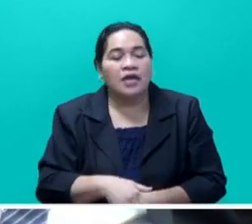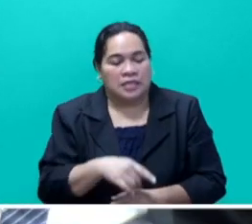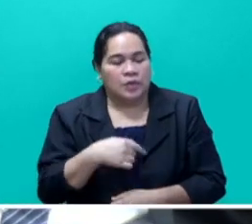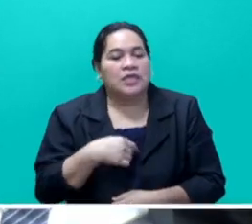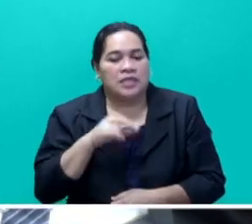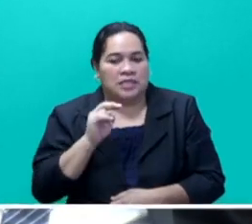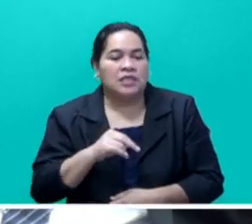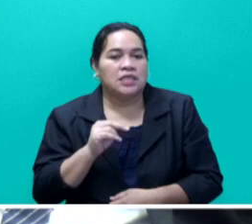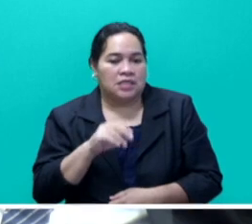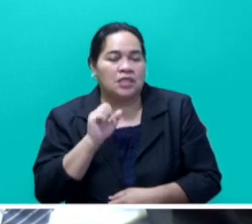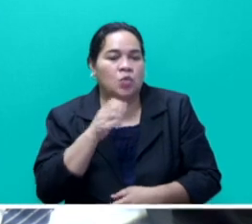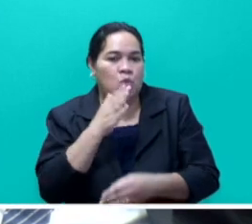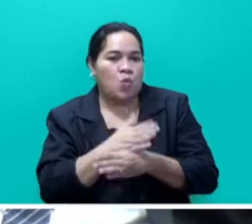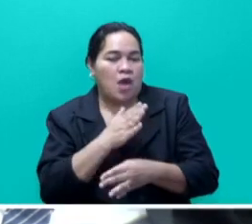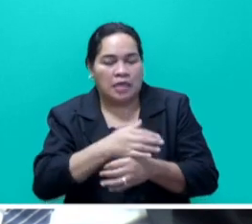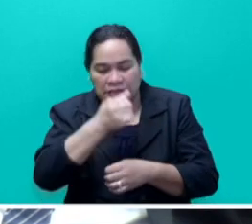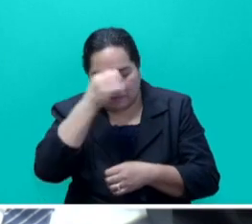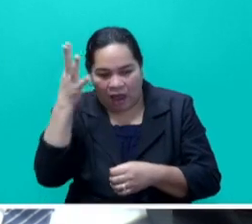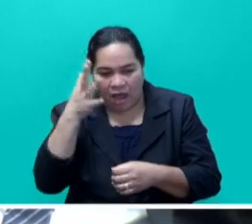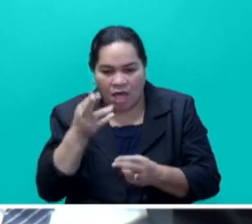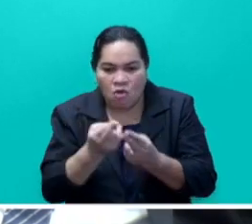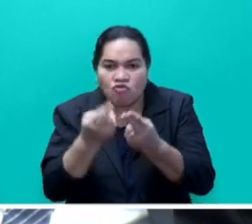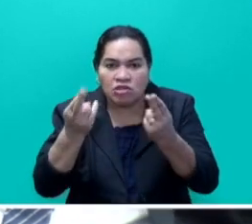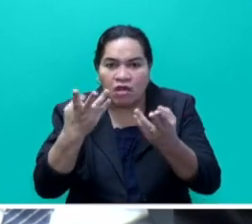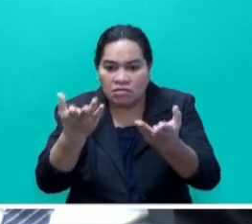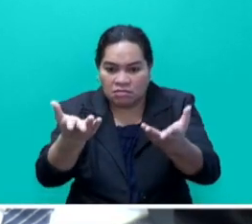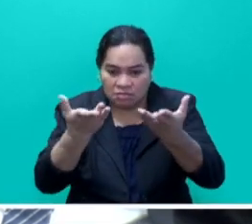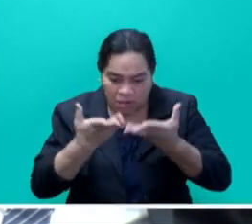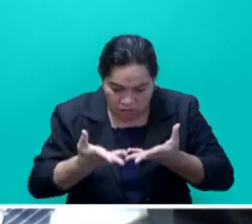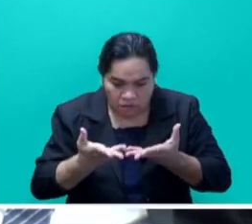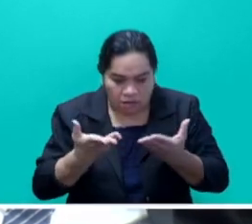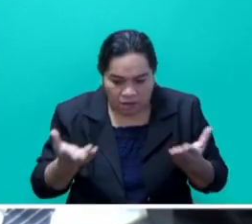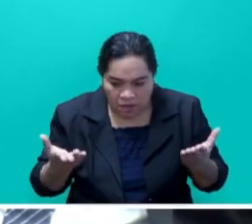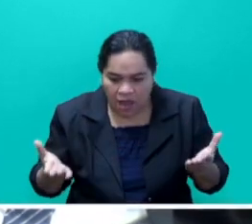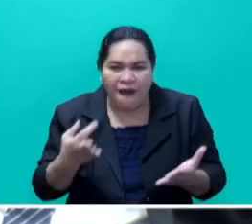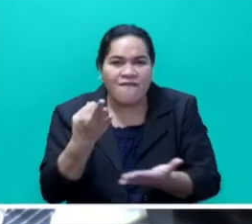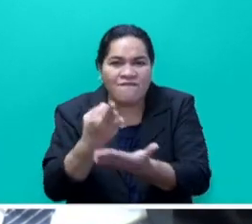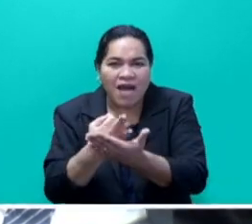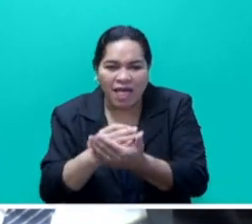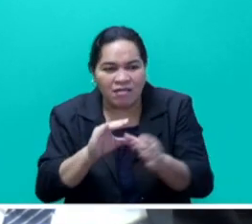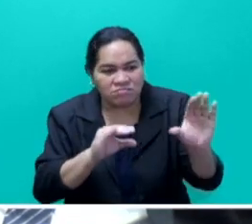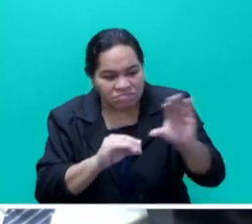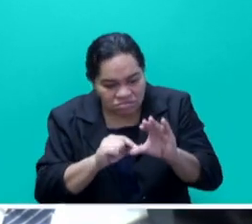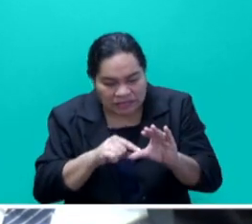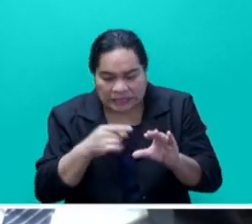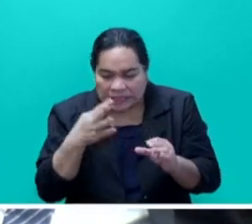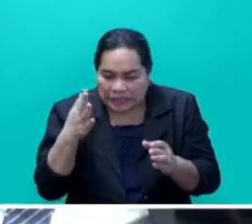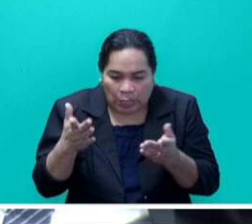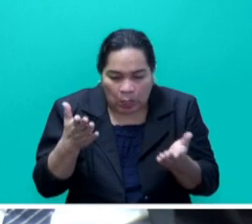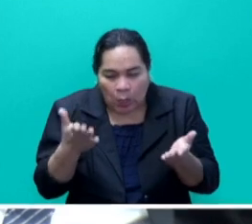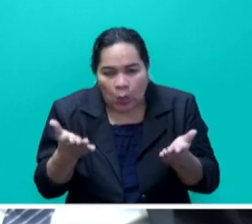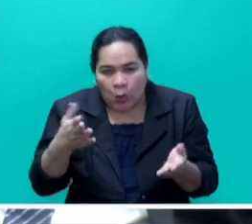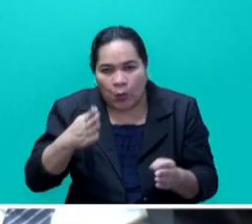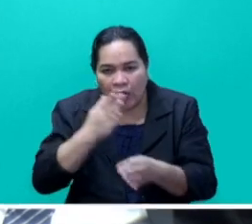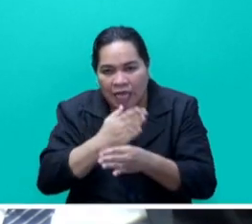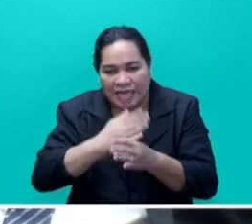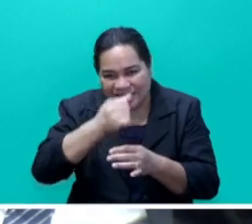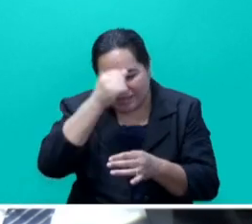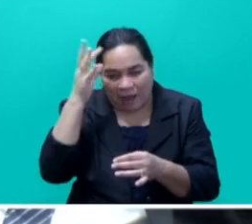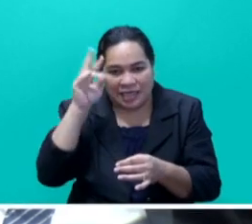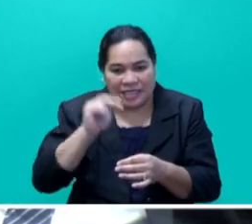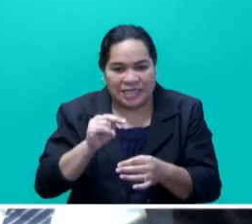smarter within the resources that we have, including financial, and of course the